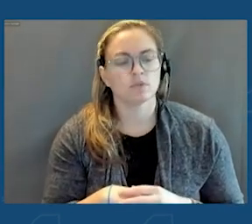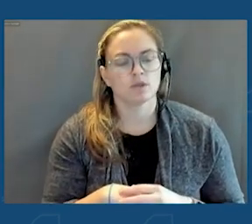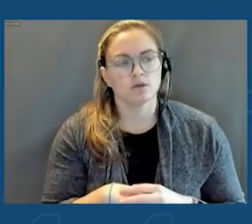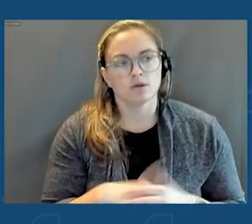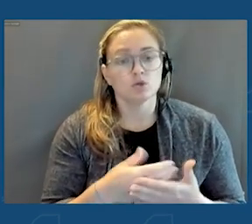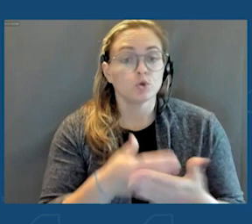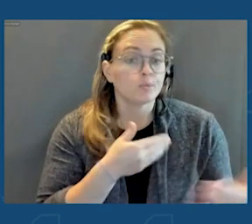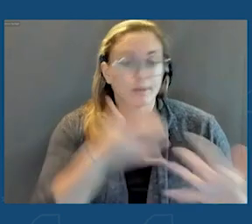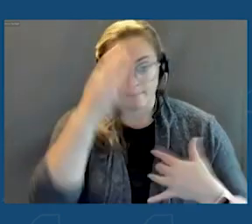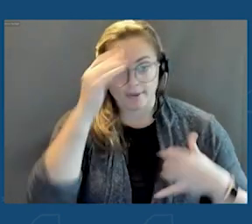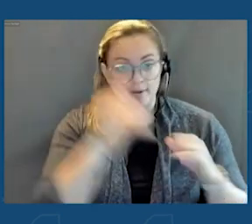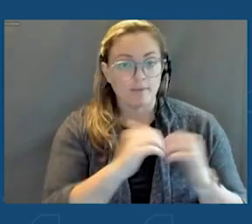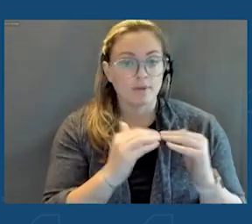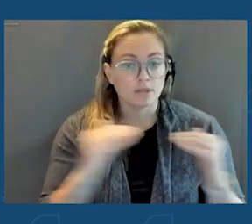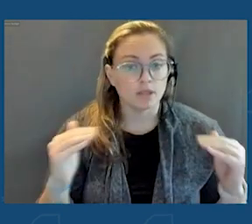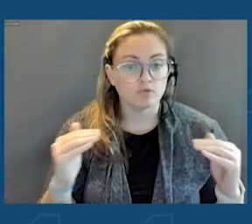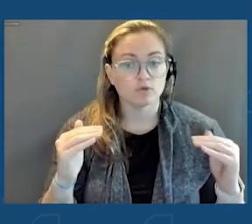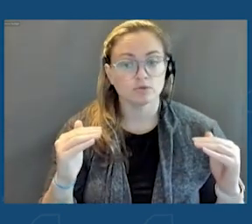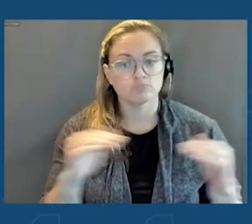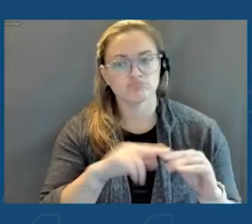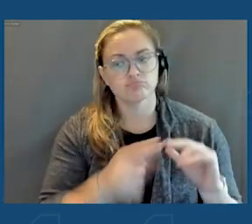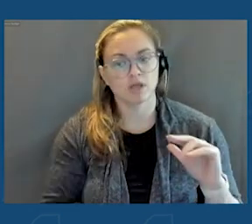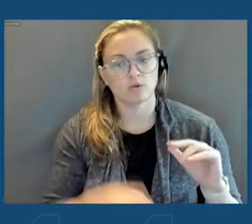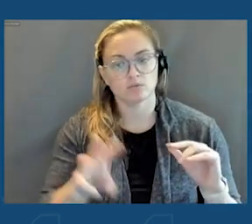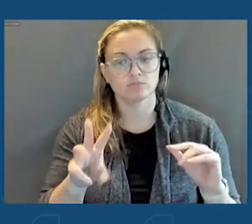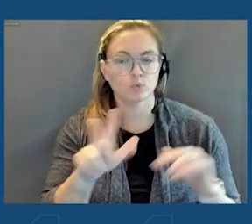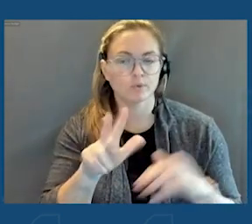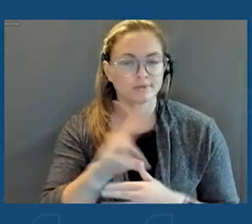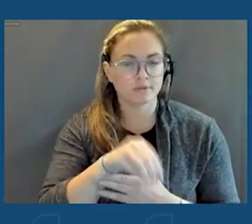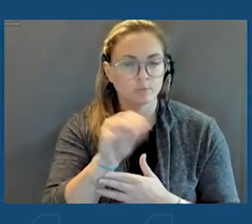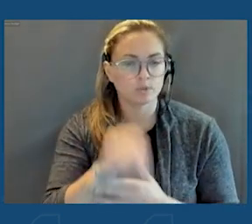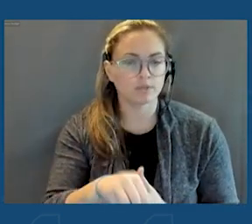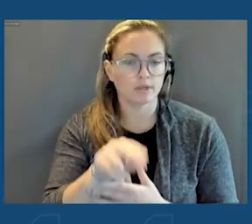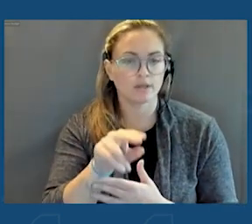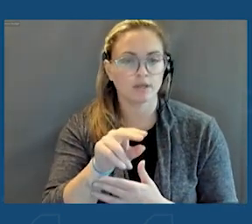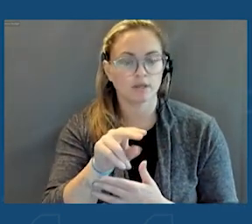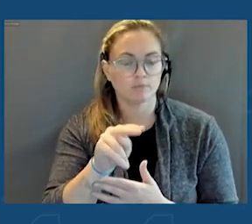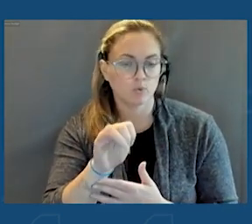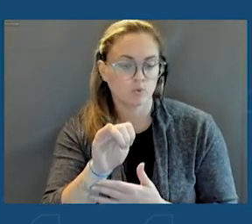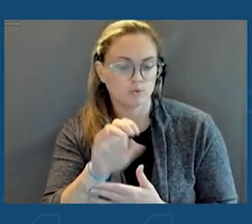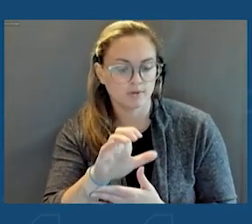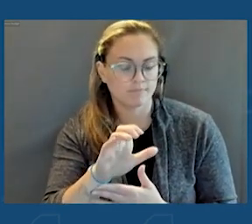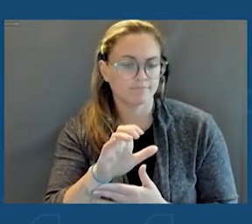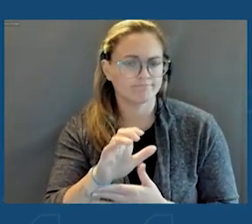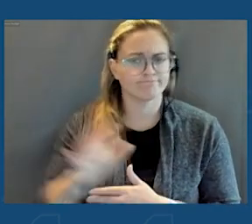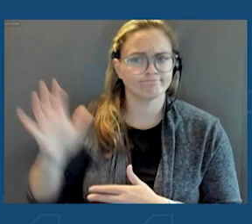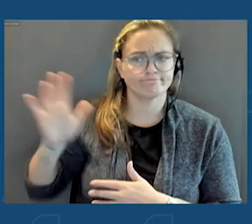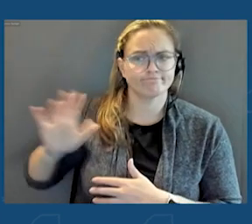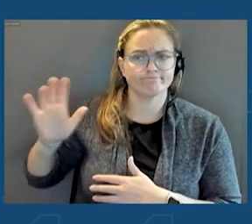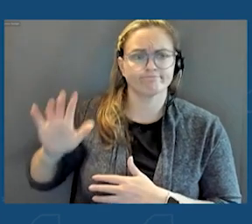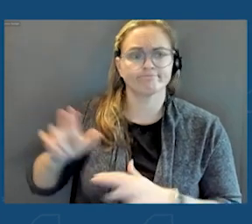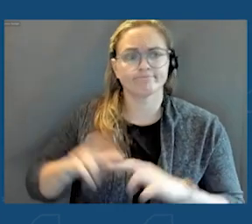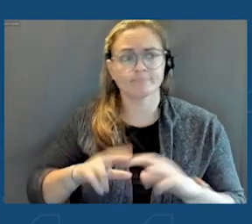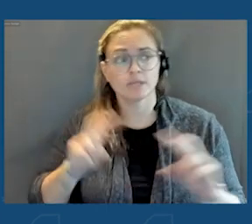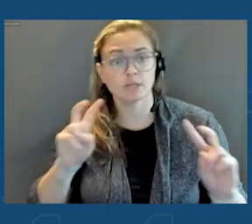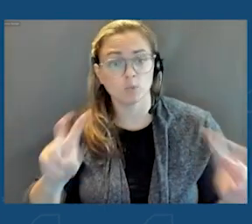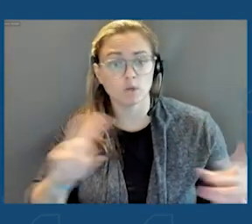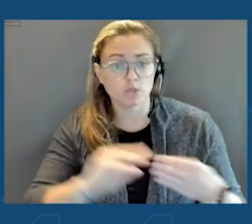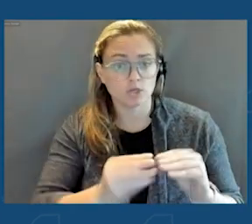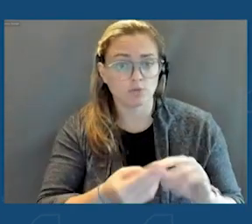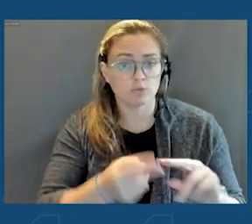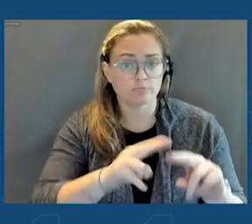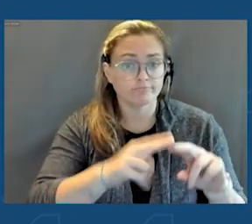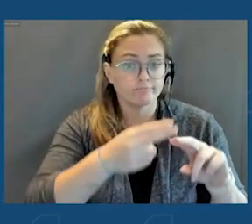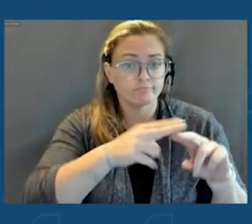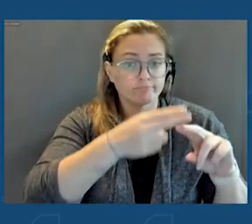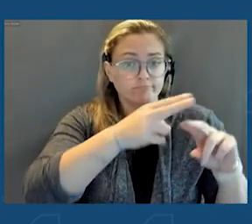down 26% in New York City. So these are good numbers, my friends, because it wasn't that long ago we were sitting here watching these numbers creep up and